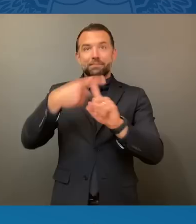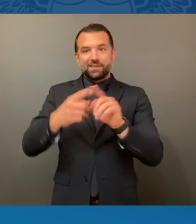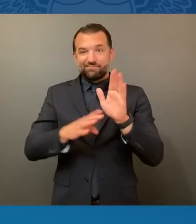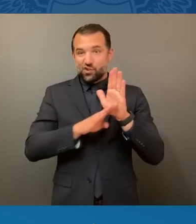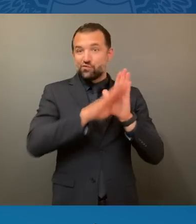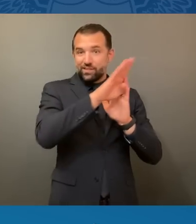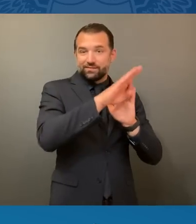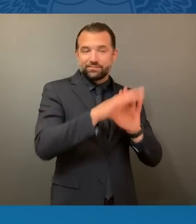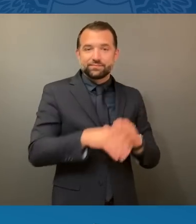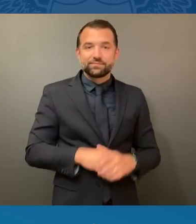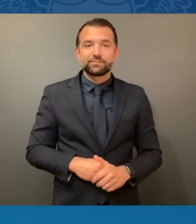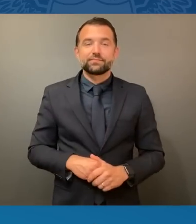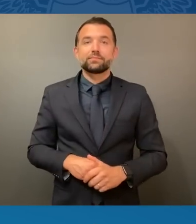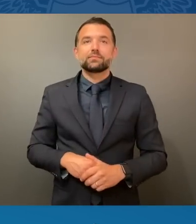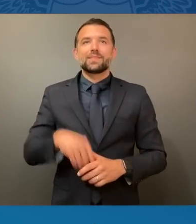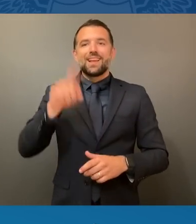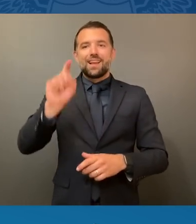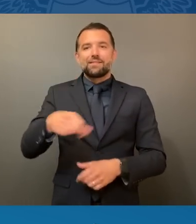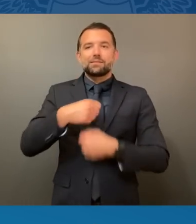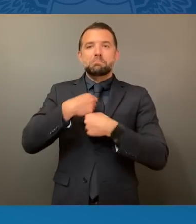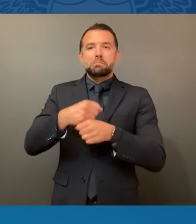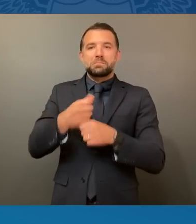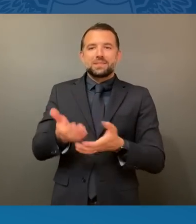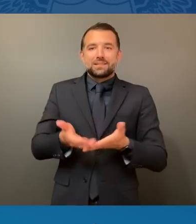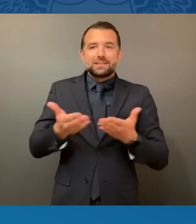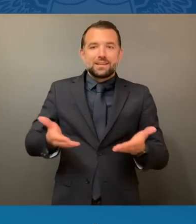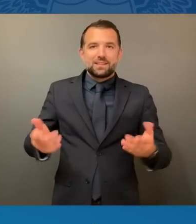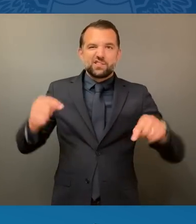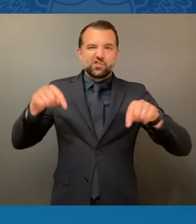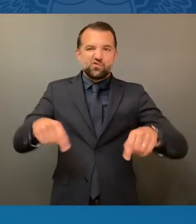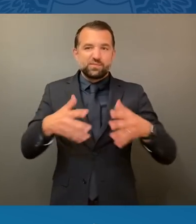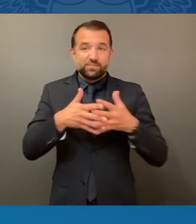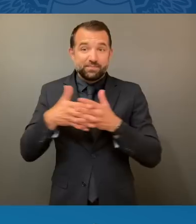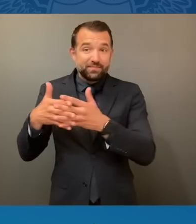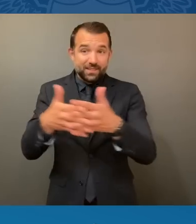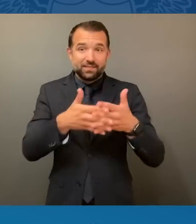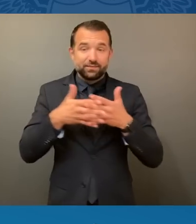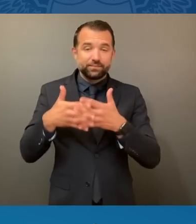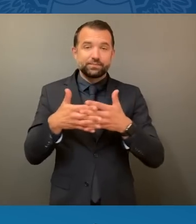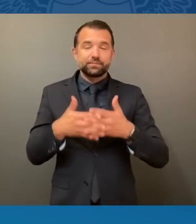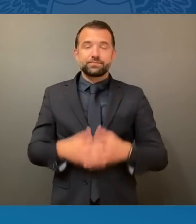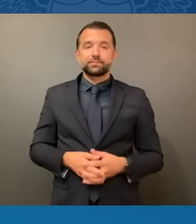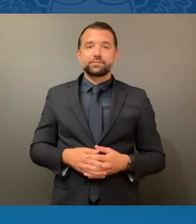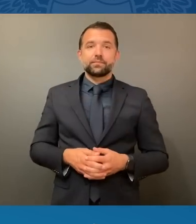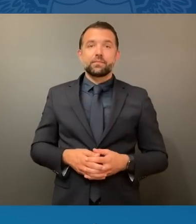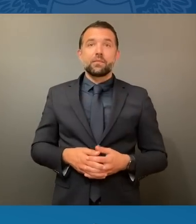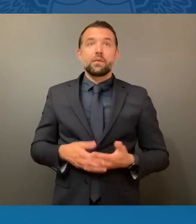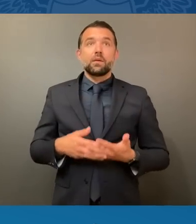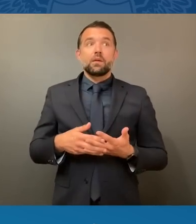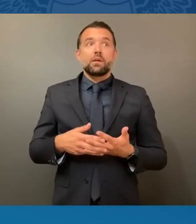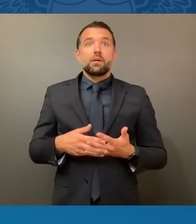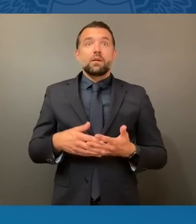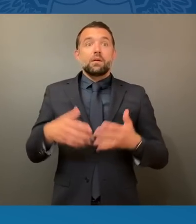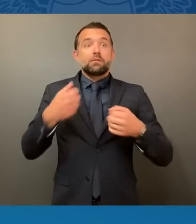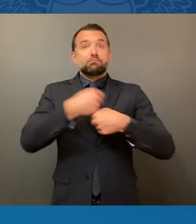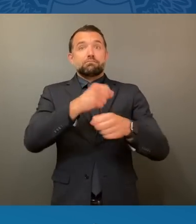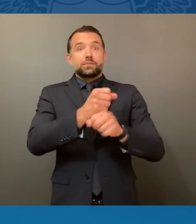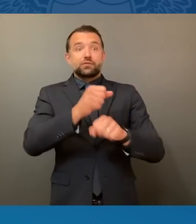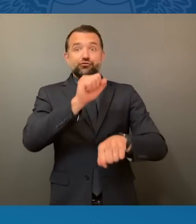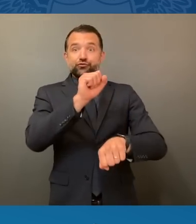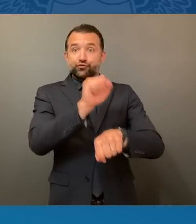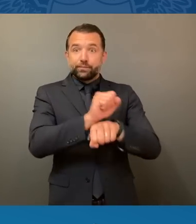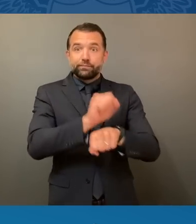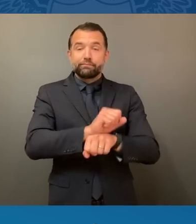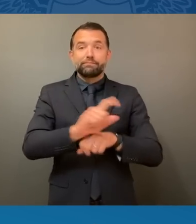resources that are necessary for that building back up. It also is not only about the creation of jobs in that regard, it's also